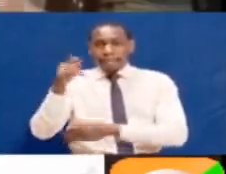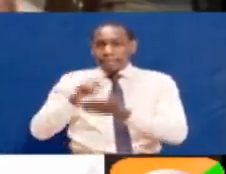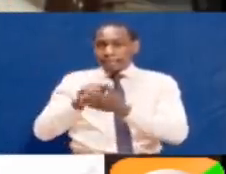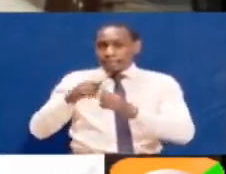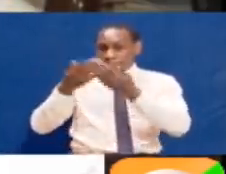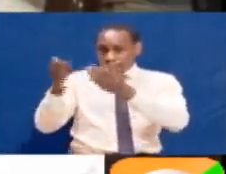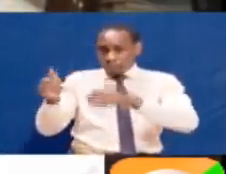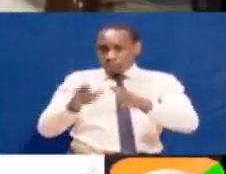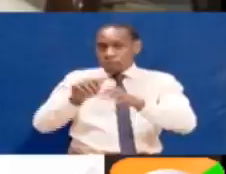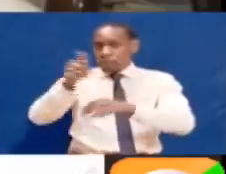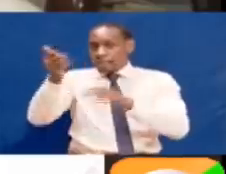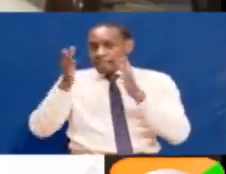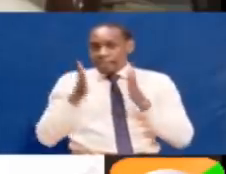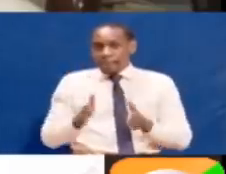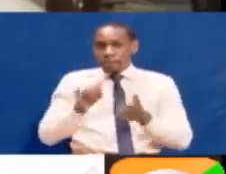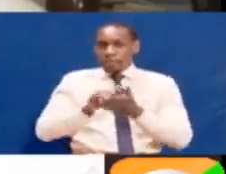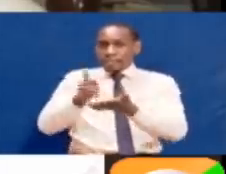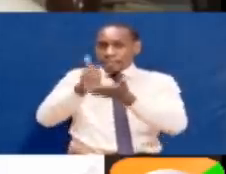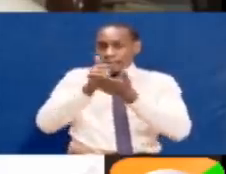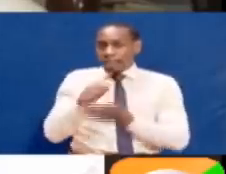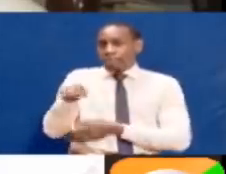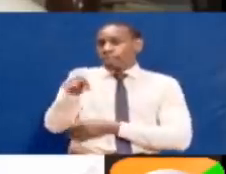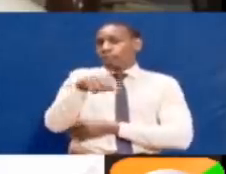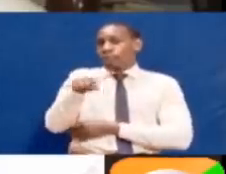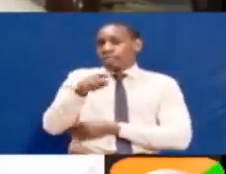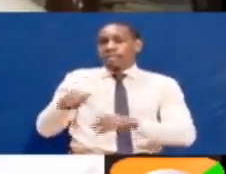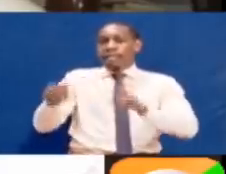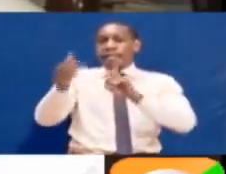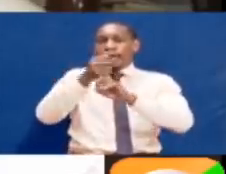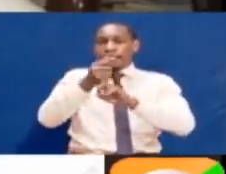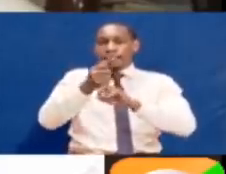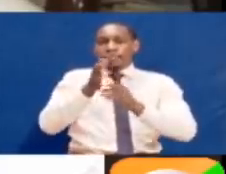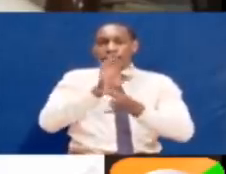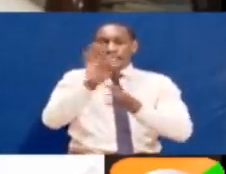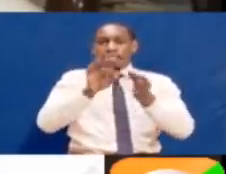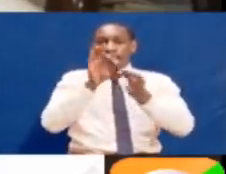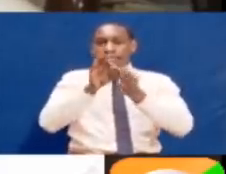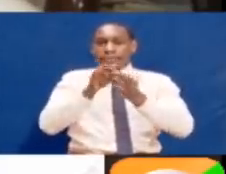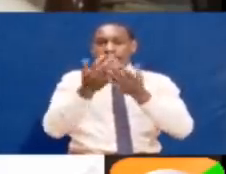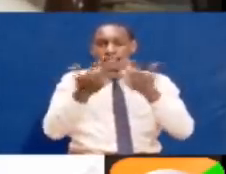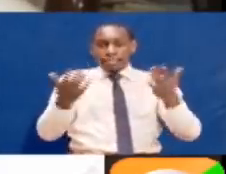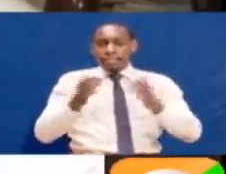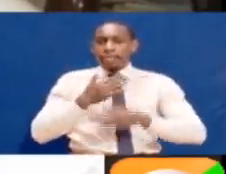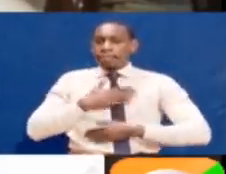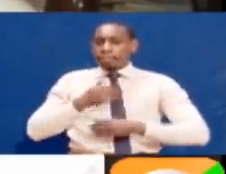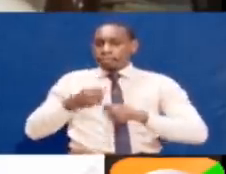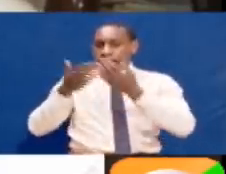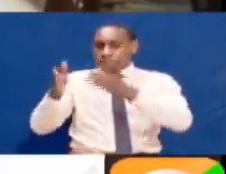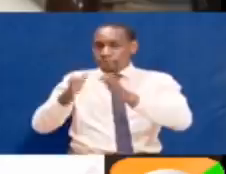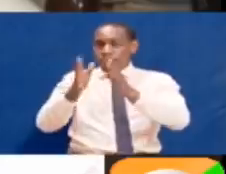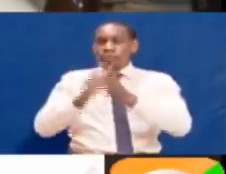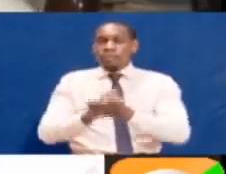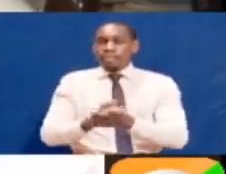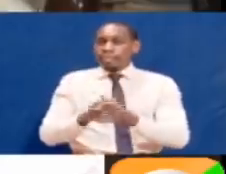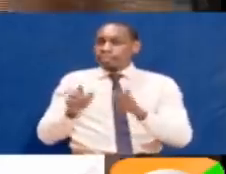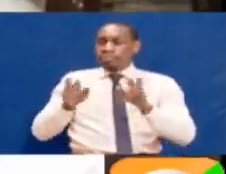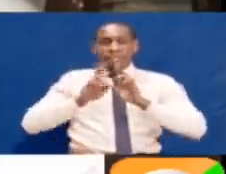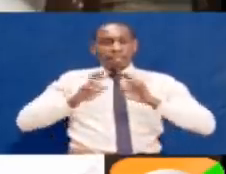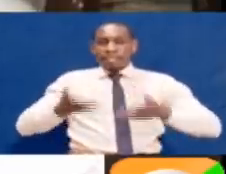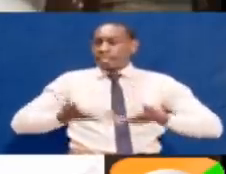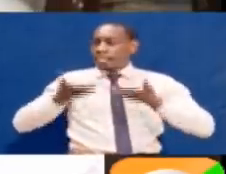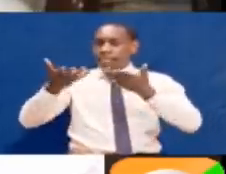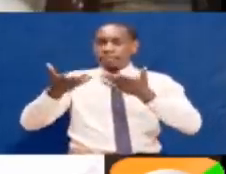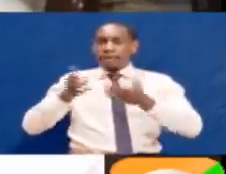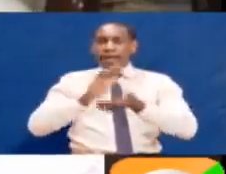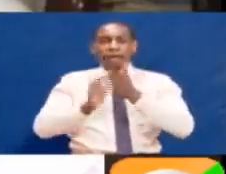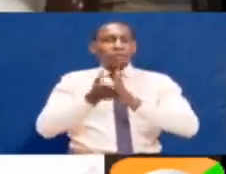you paving way for another person will help us achieve certain milestones. Please give way. I would have given way. There would be no need for all